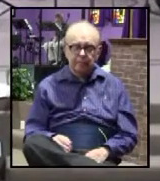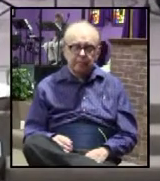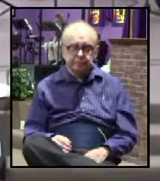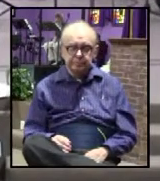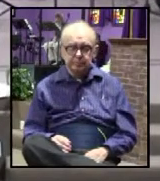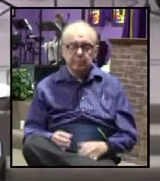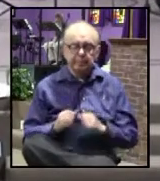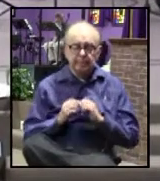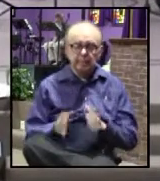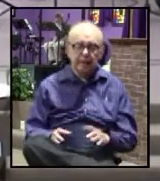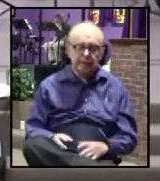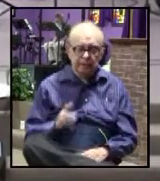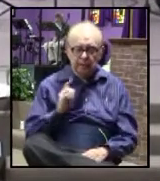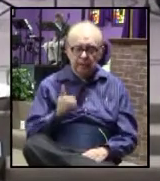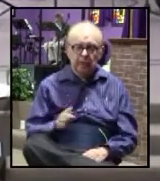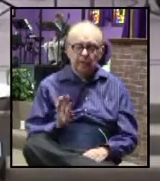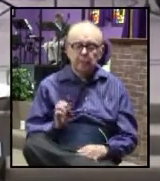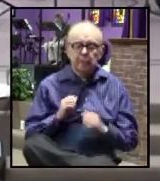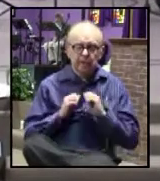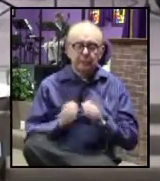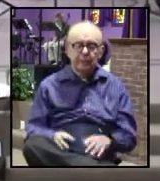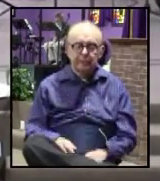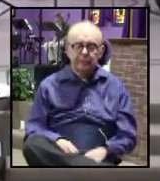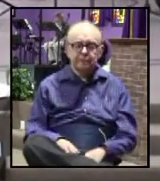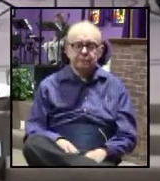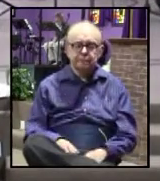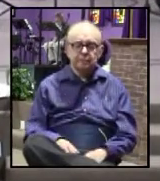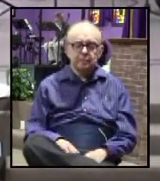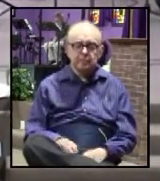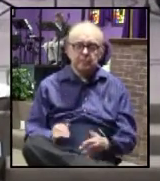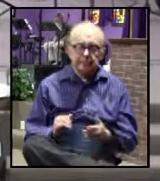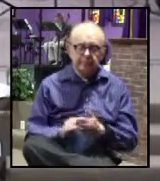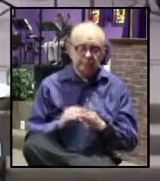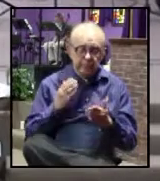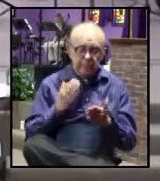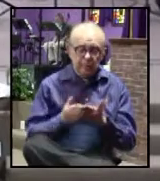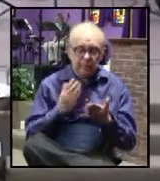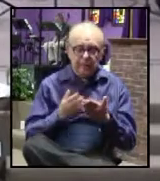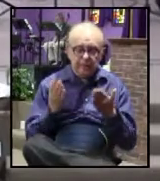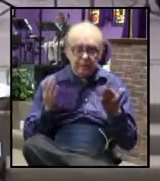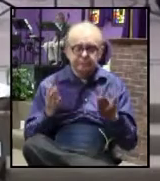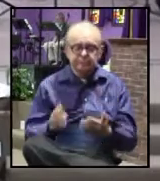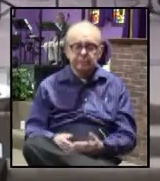know what is it. Blessed. You will be blessed. That's a good thing.